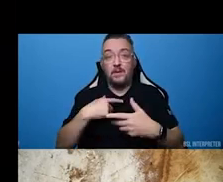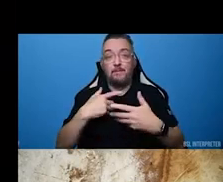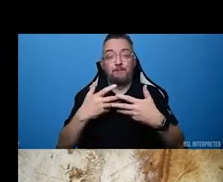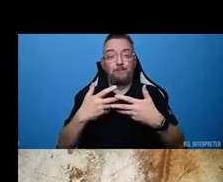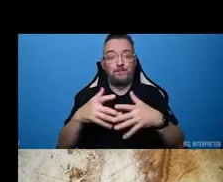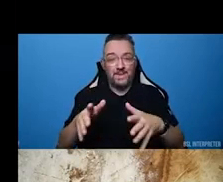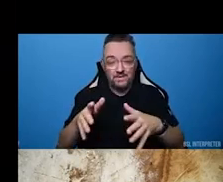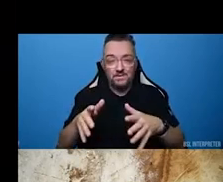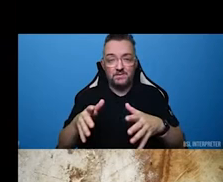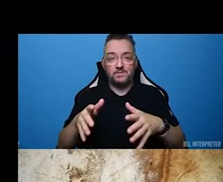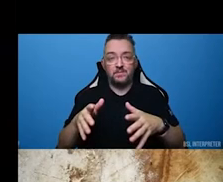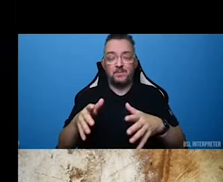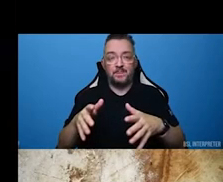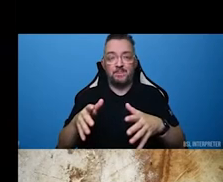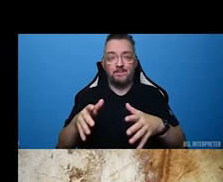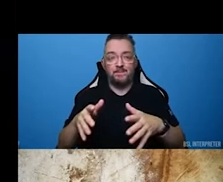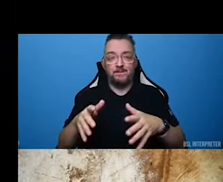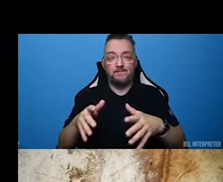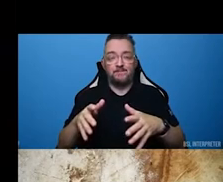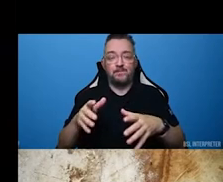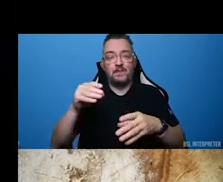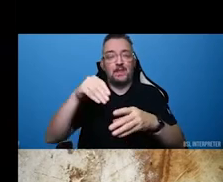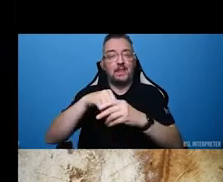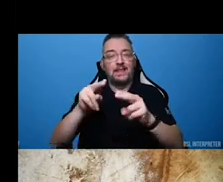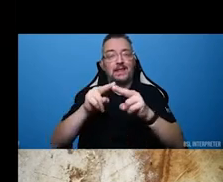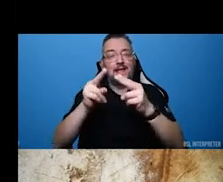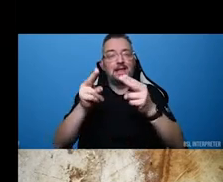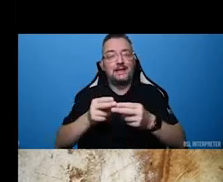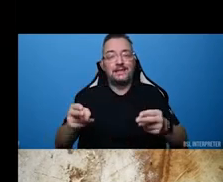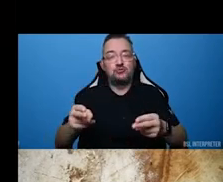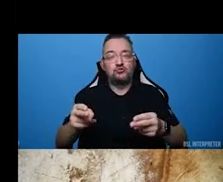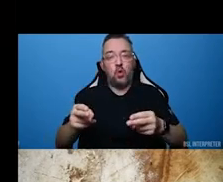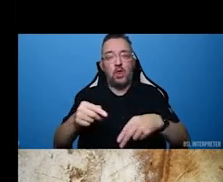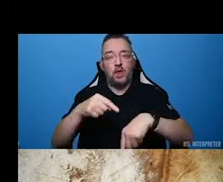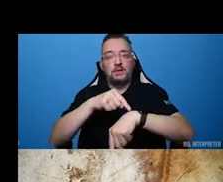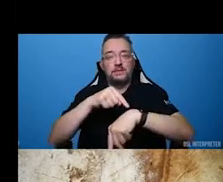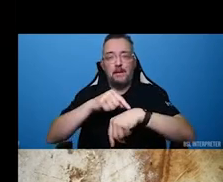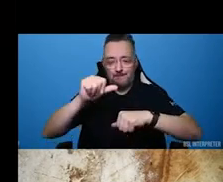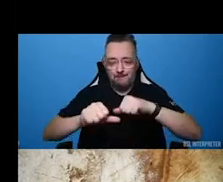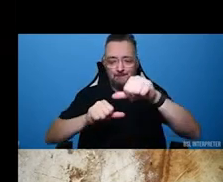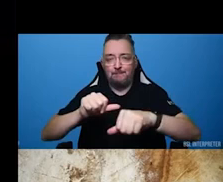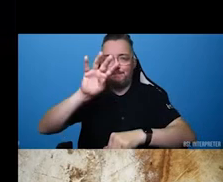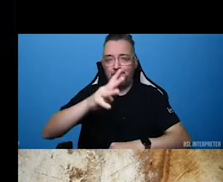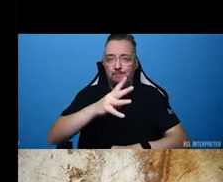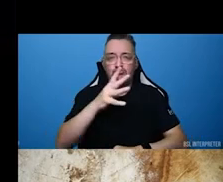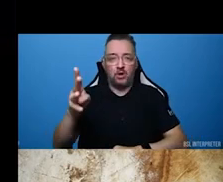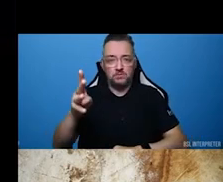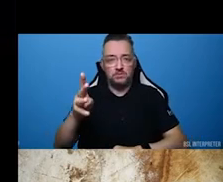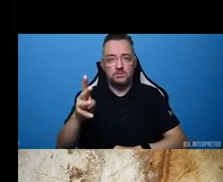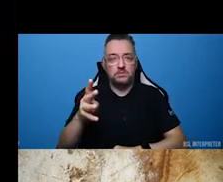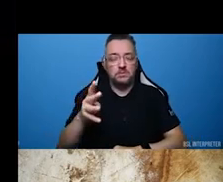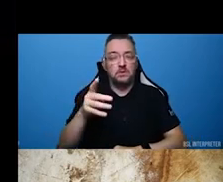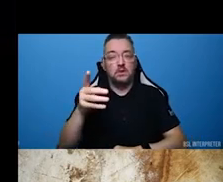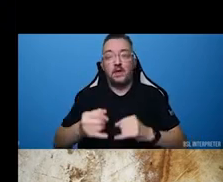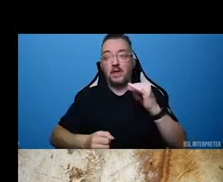going to be positioned within the international chronostar graphic chart, the